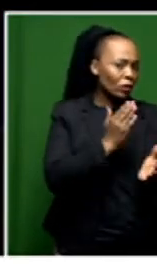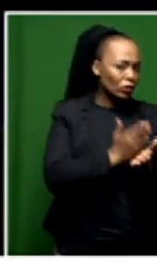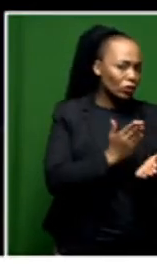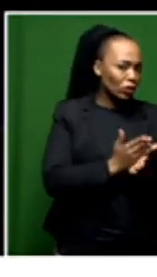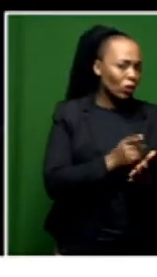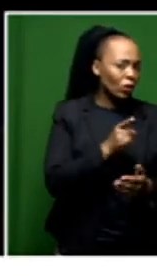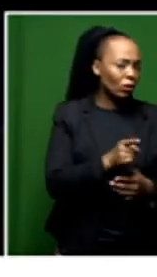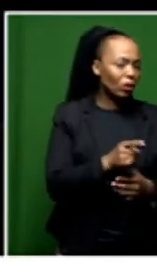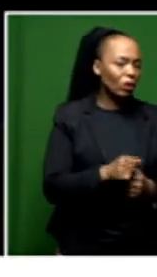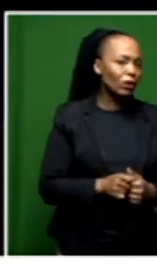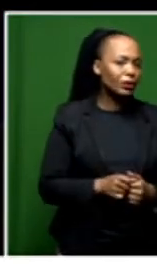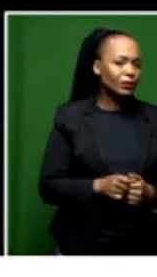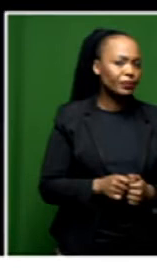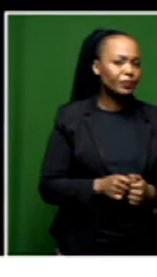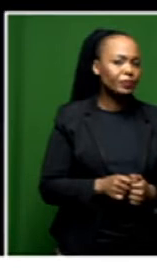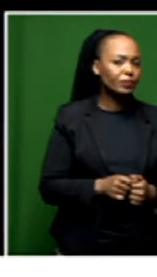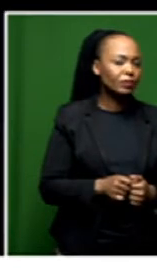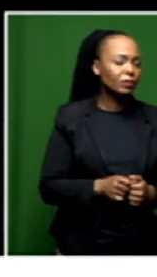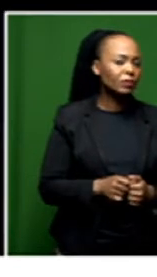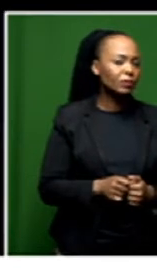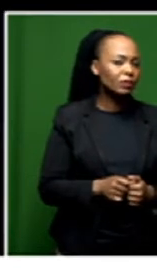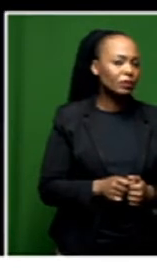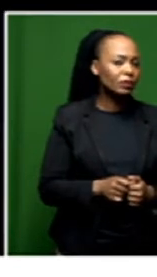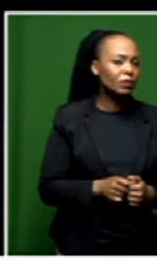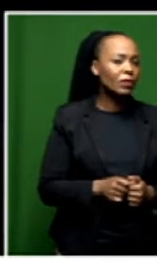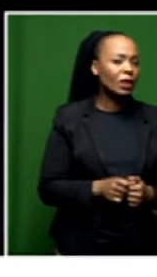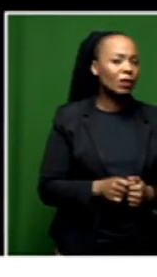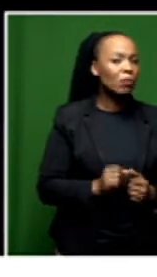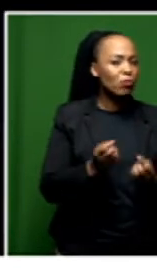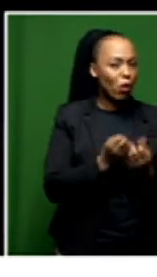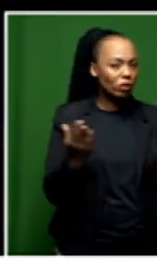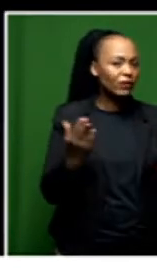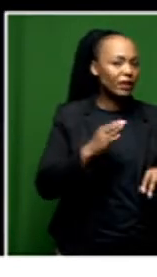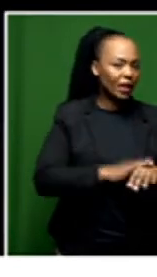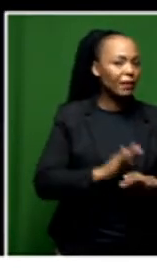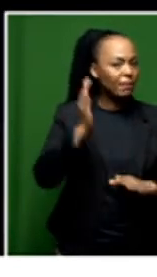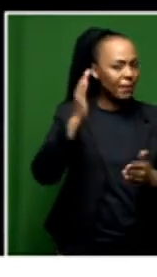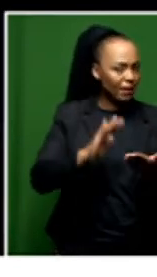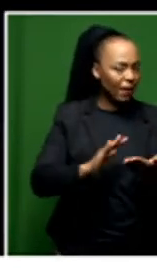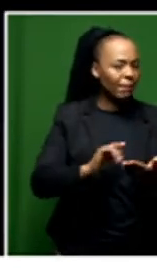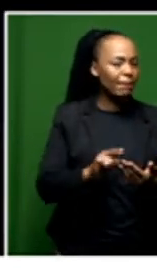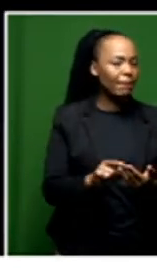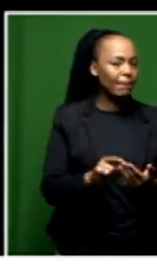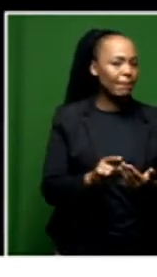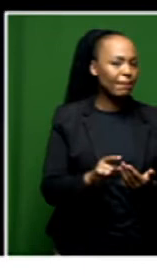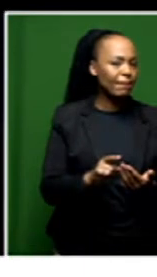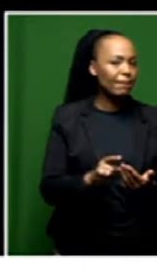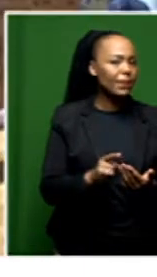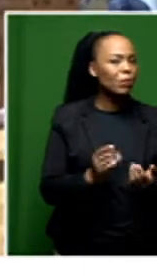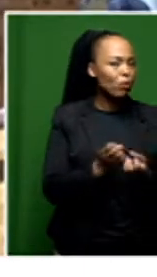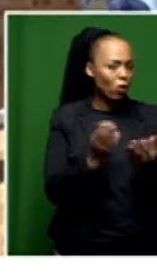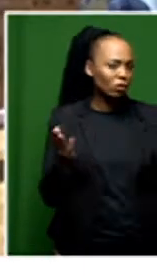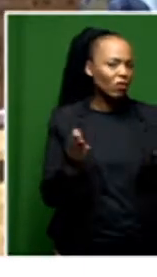the problems were. It was minimum. Most of the time, we know as the Electoral Commission for being available in terms